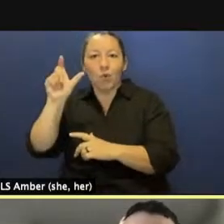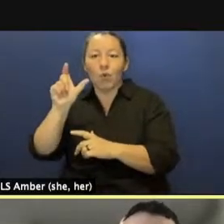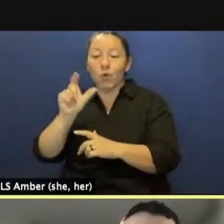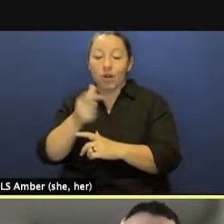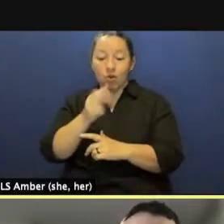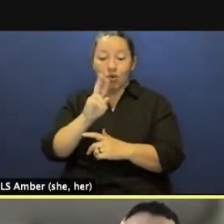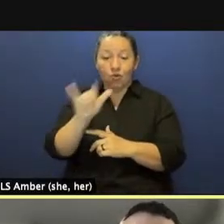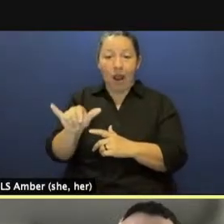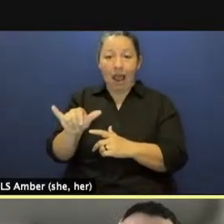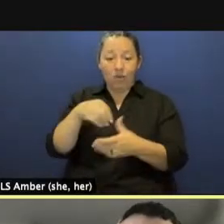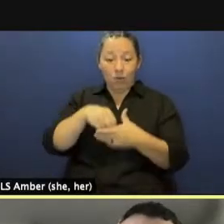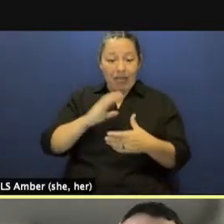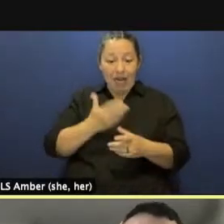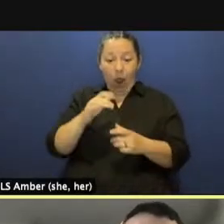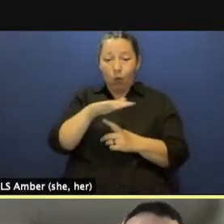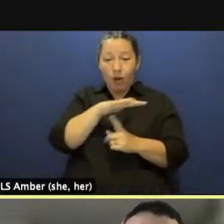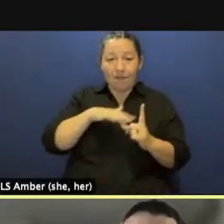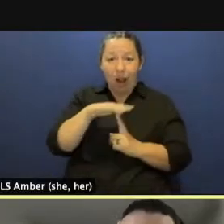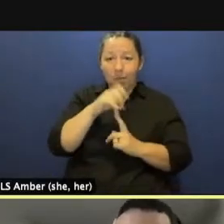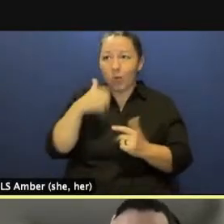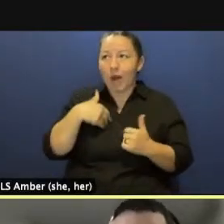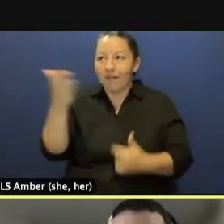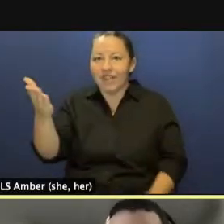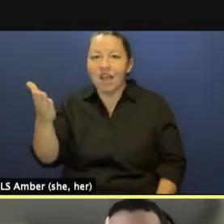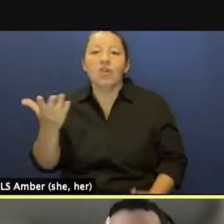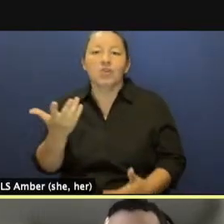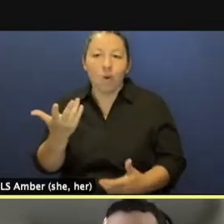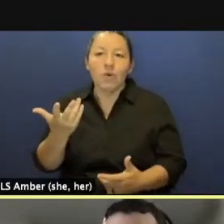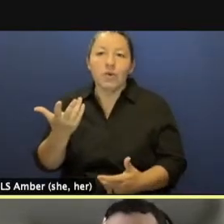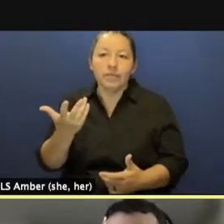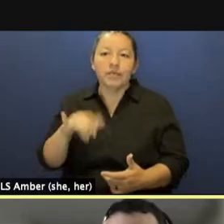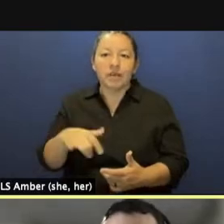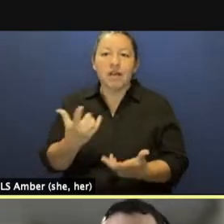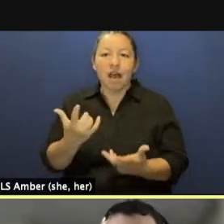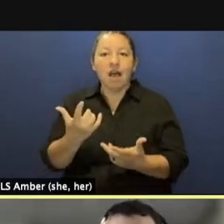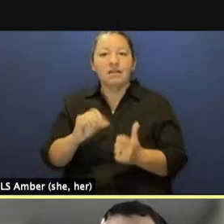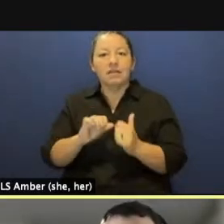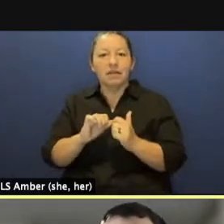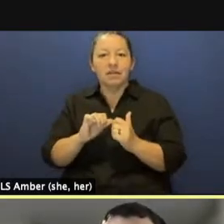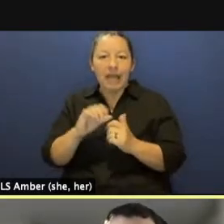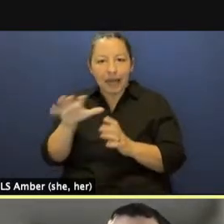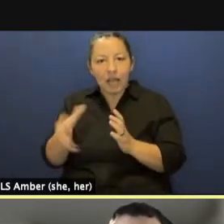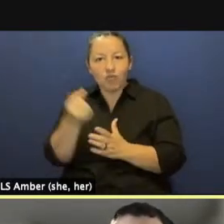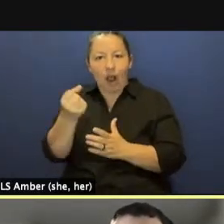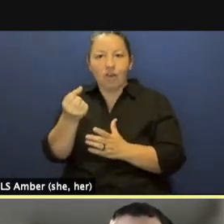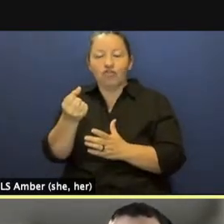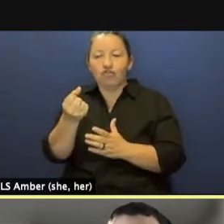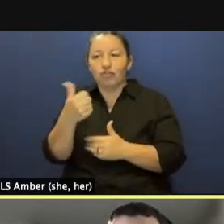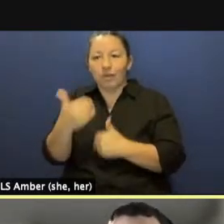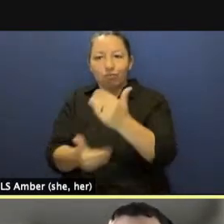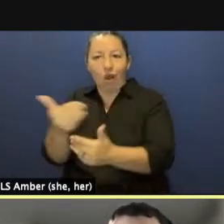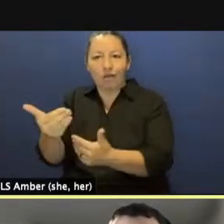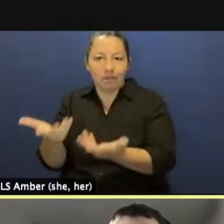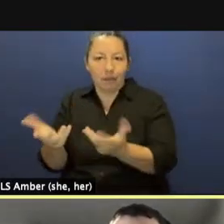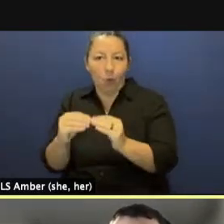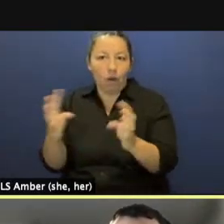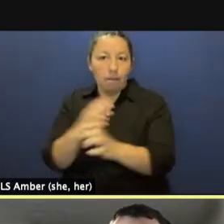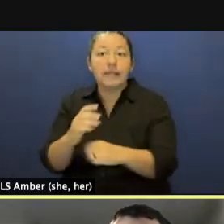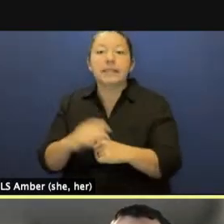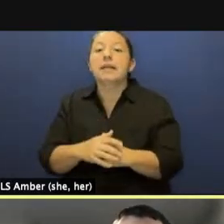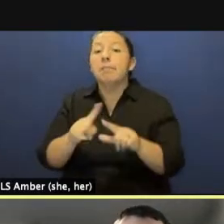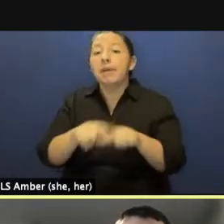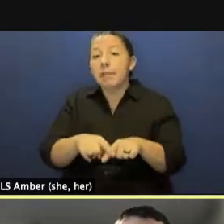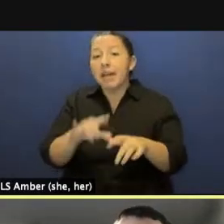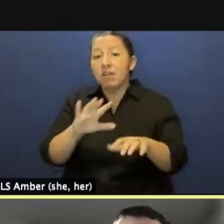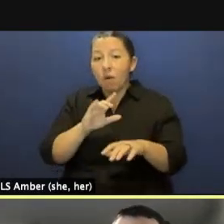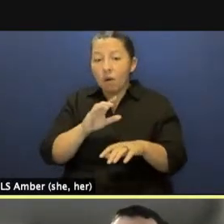strongly impacting our regolith oxygen extraction process. Then, depending on the process which is actually